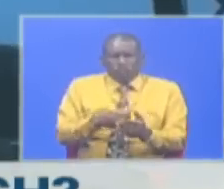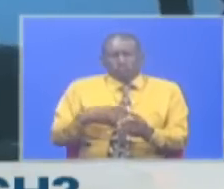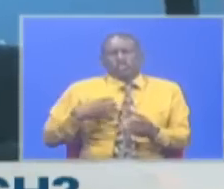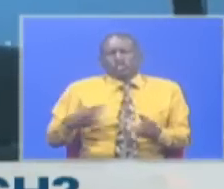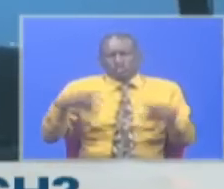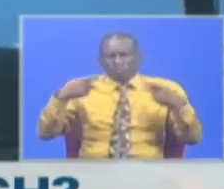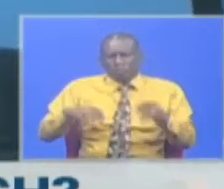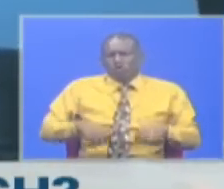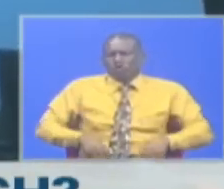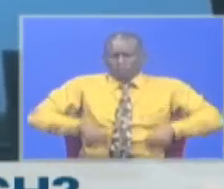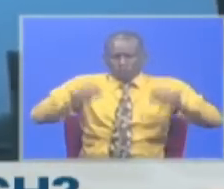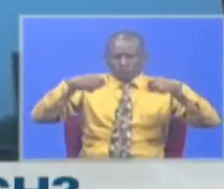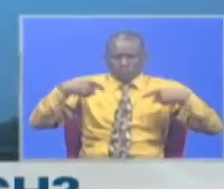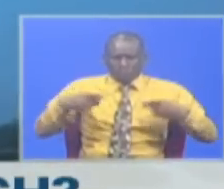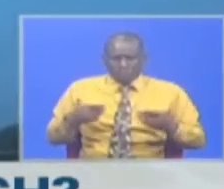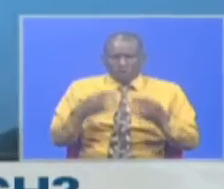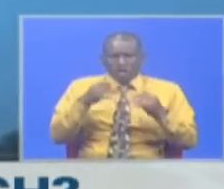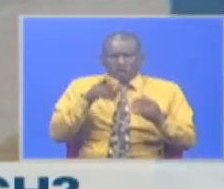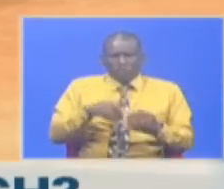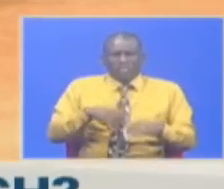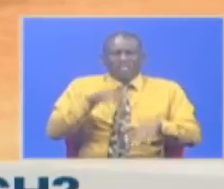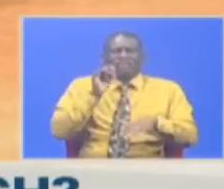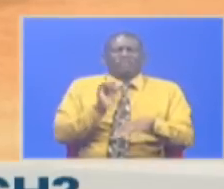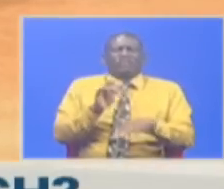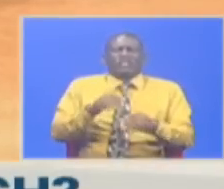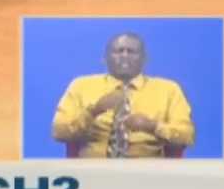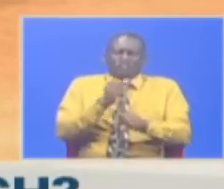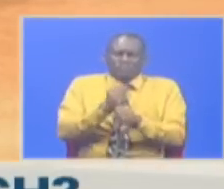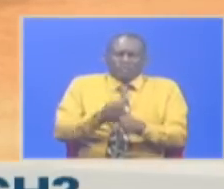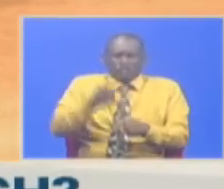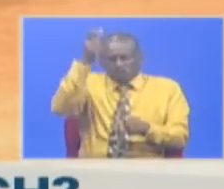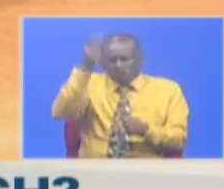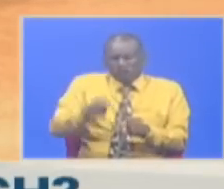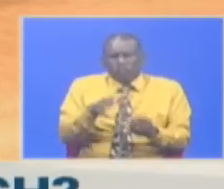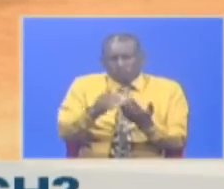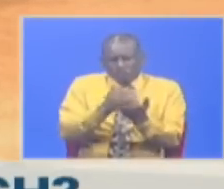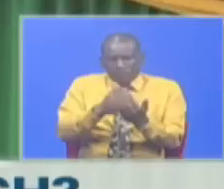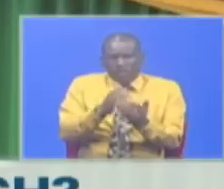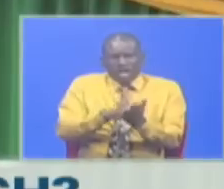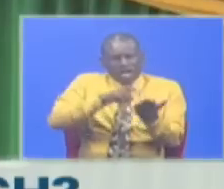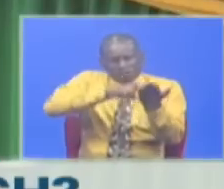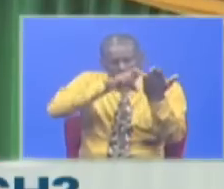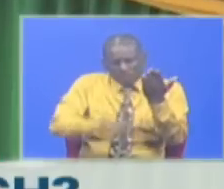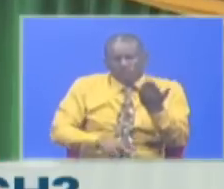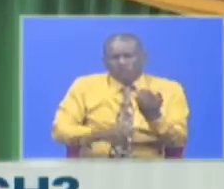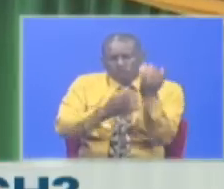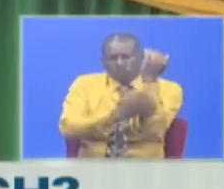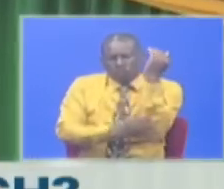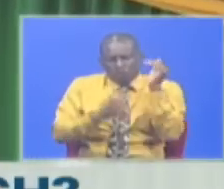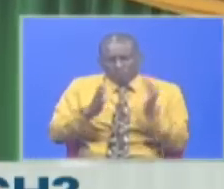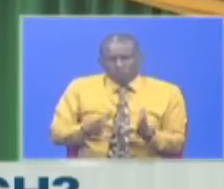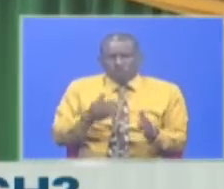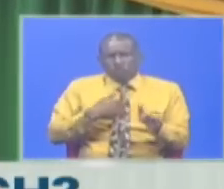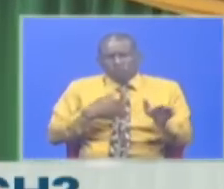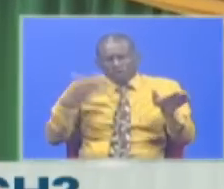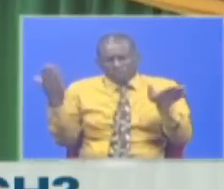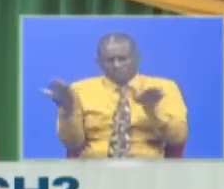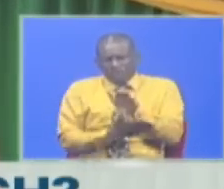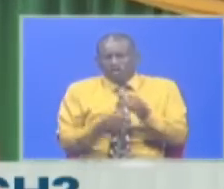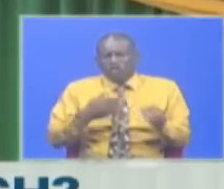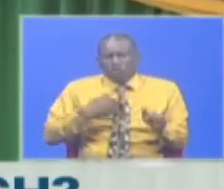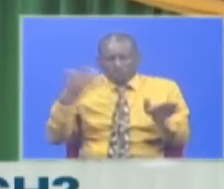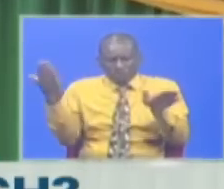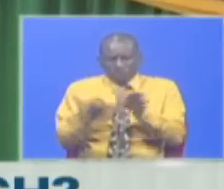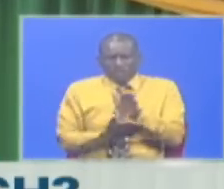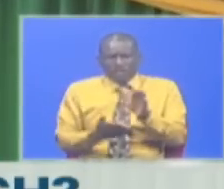also tilts the scales of justice in their favor, to the disadvantage of Wanjiko. You have a file with